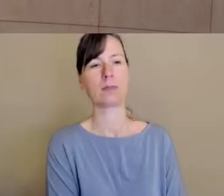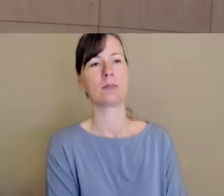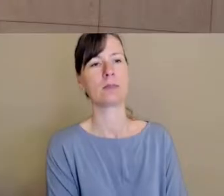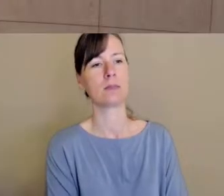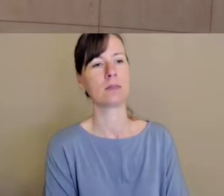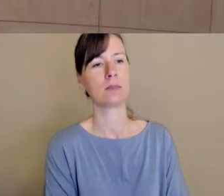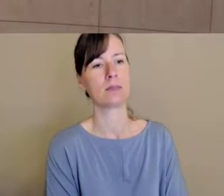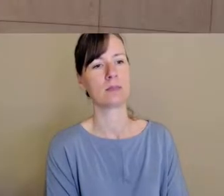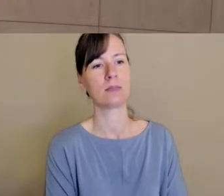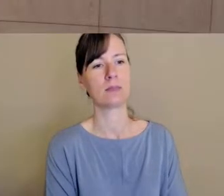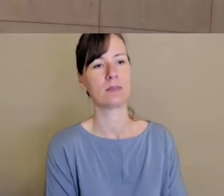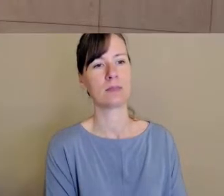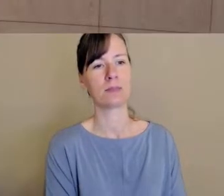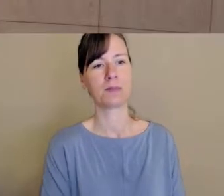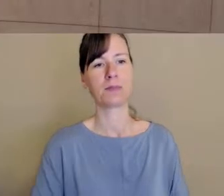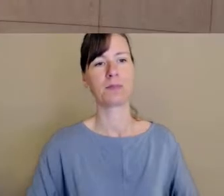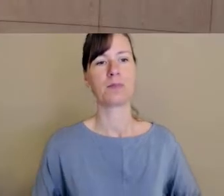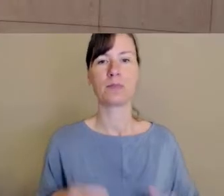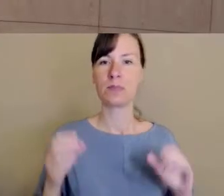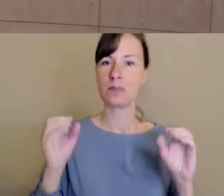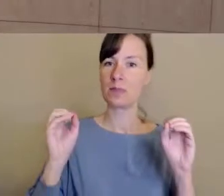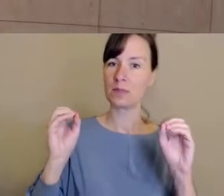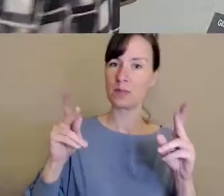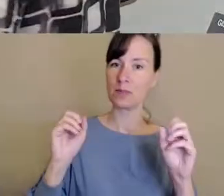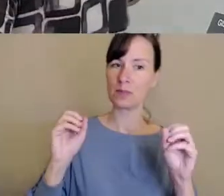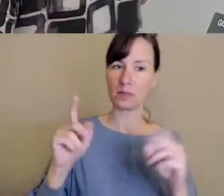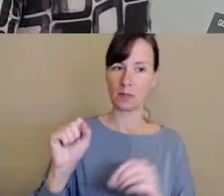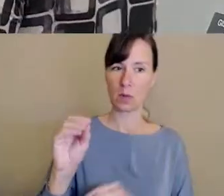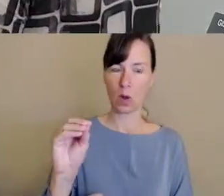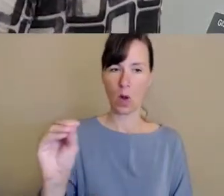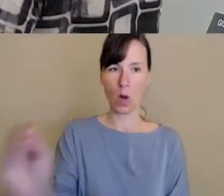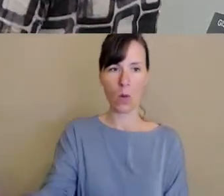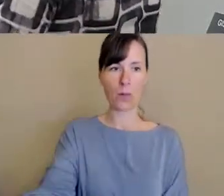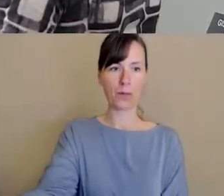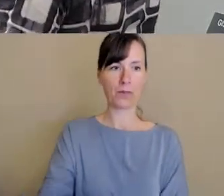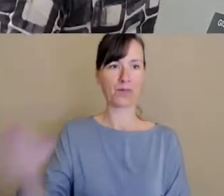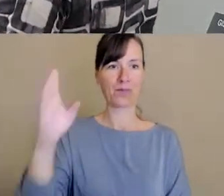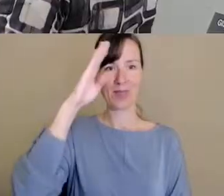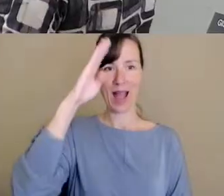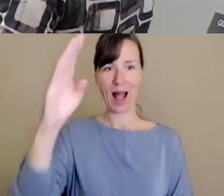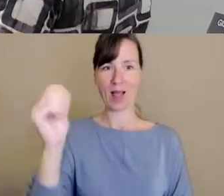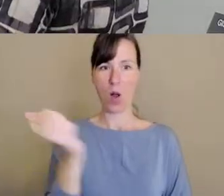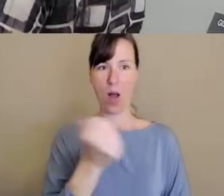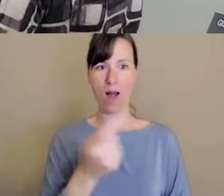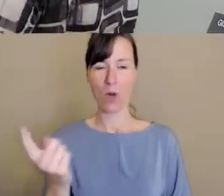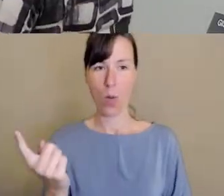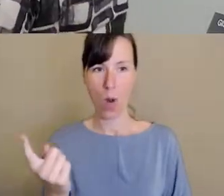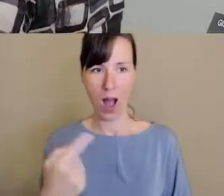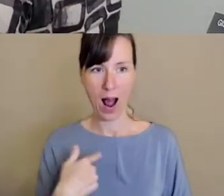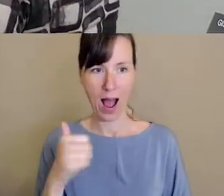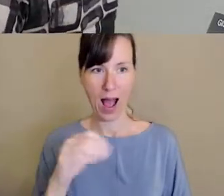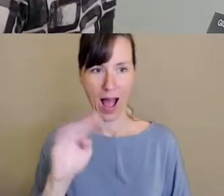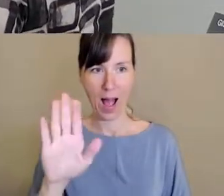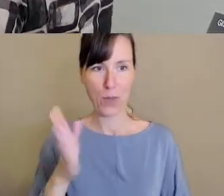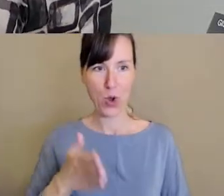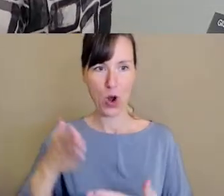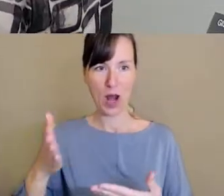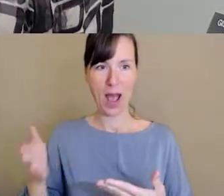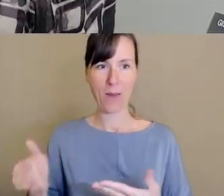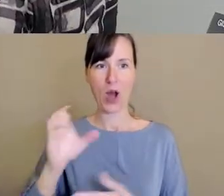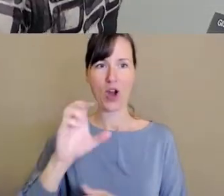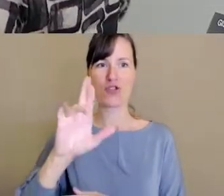All right, so hello, everyone. I am your neighbor,